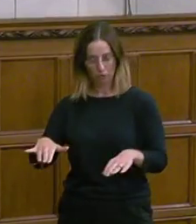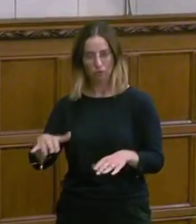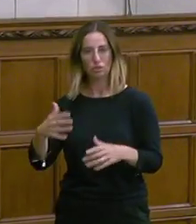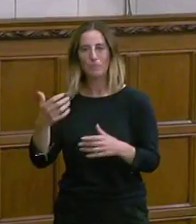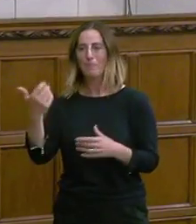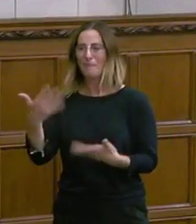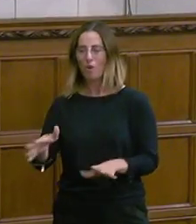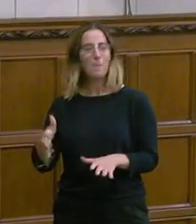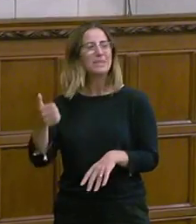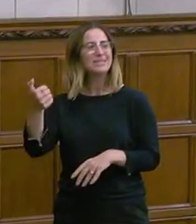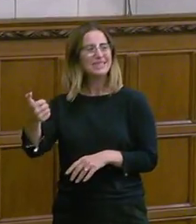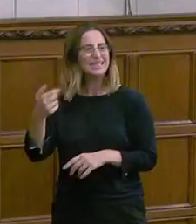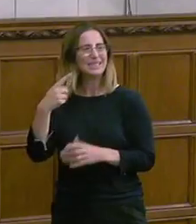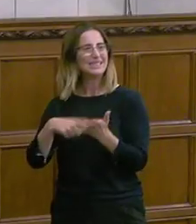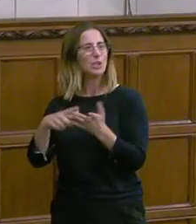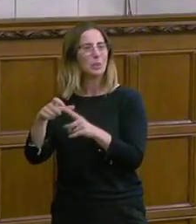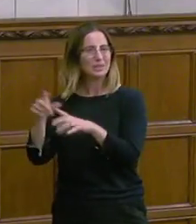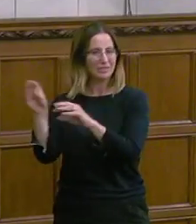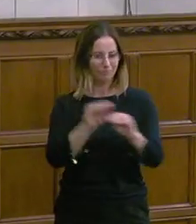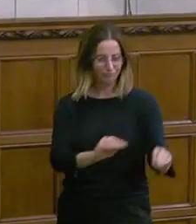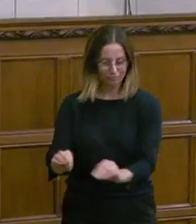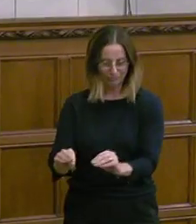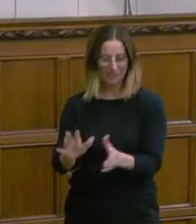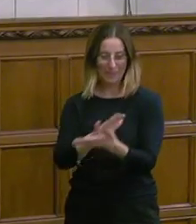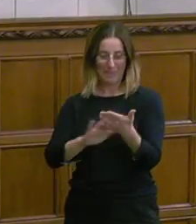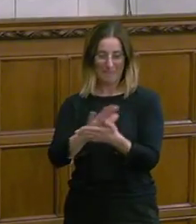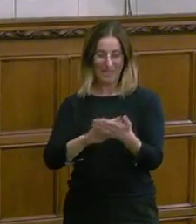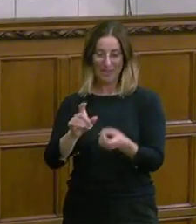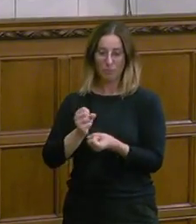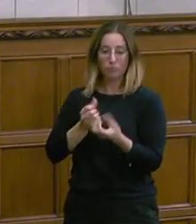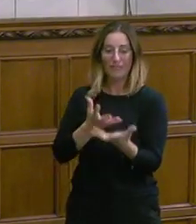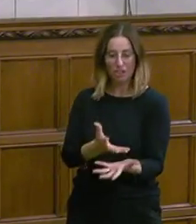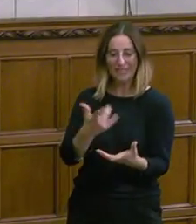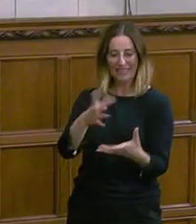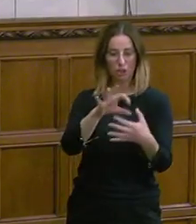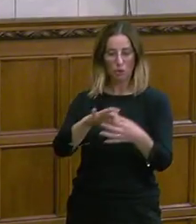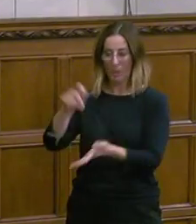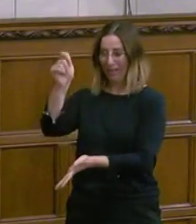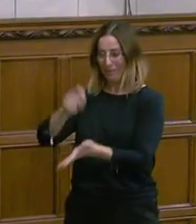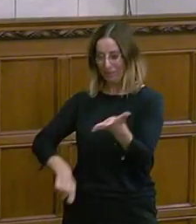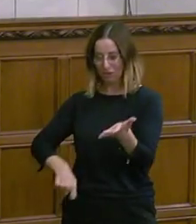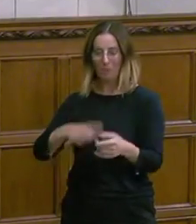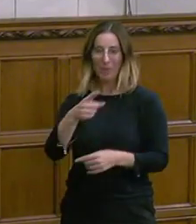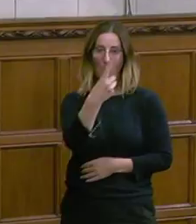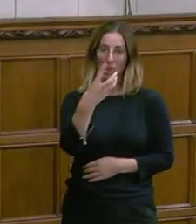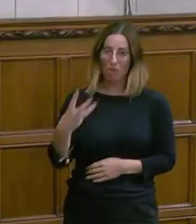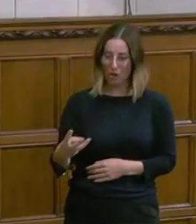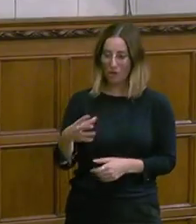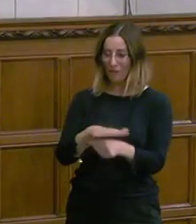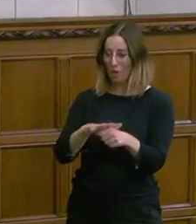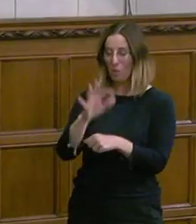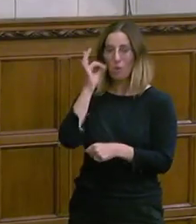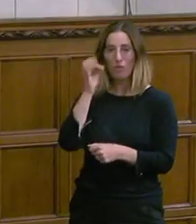part of a group of local authorities who jointly provide and commission services, but with over a third of local authorities in England planning to